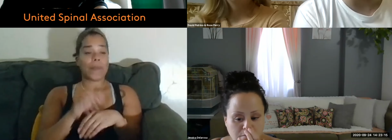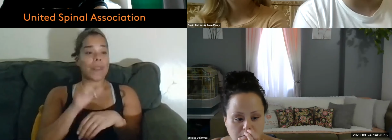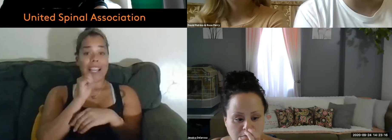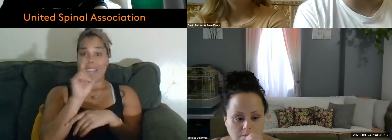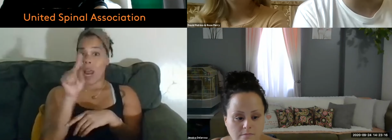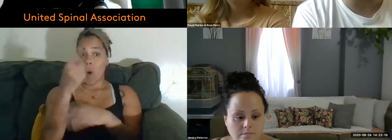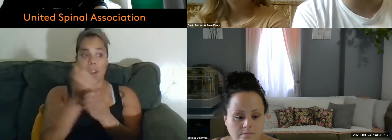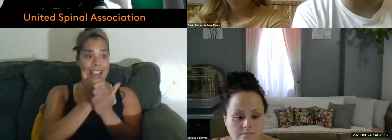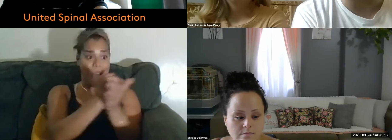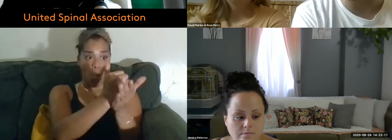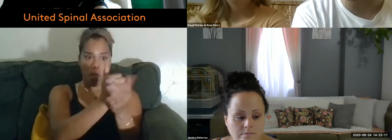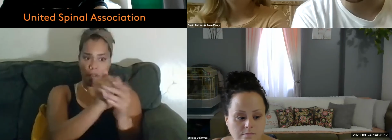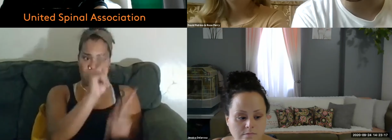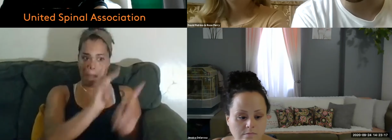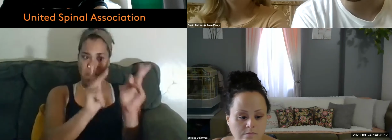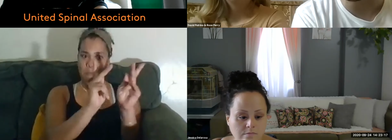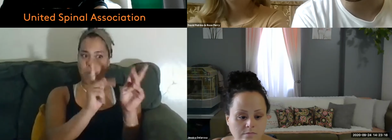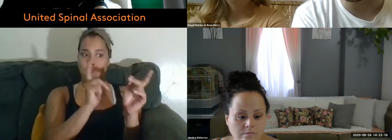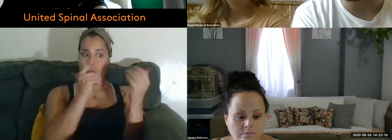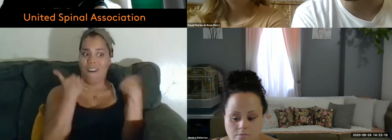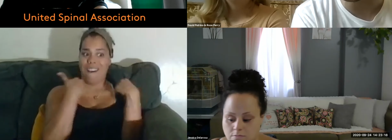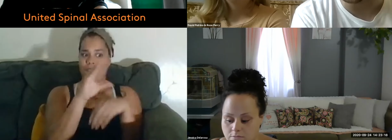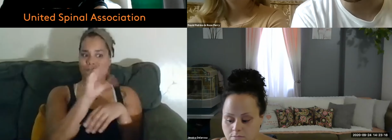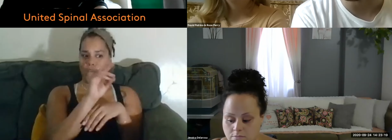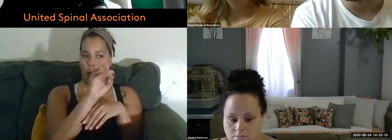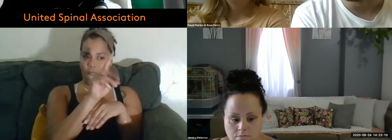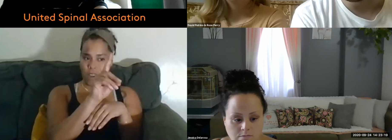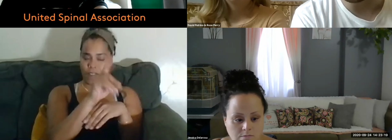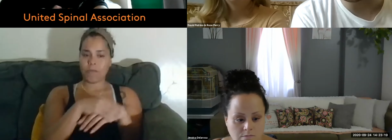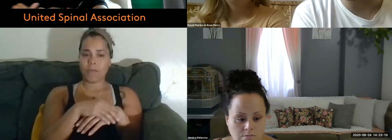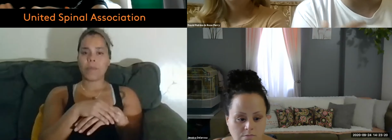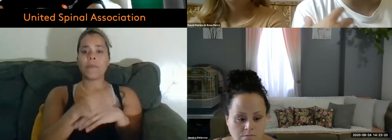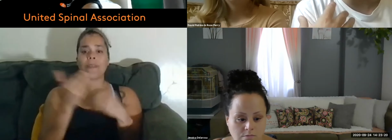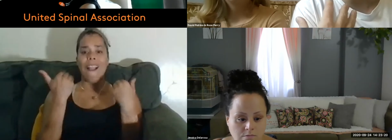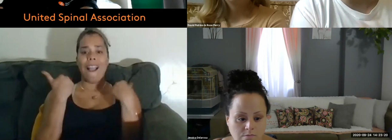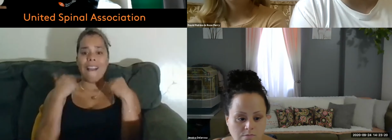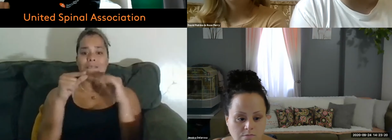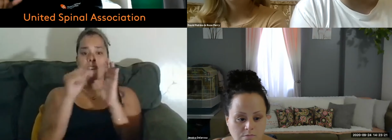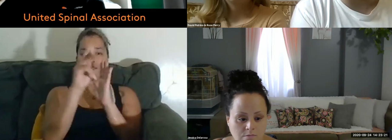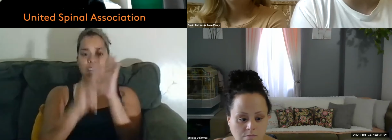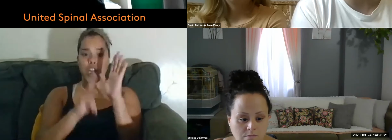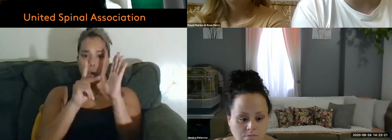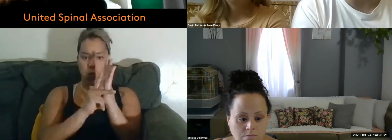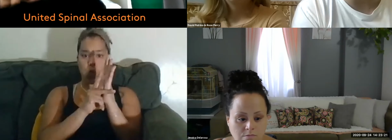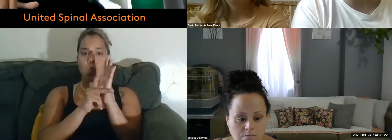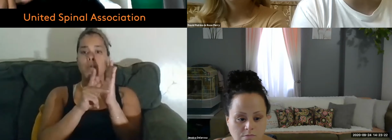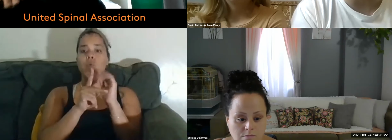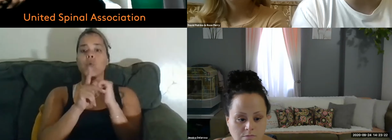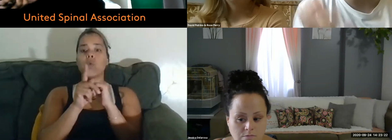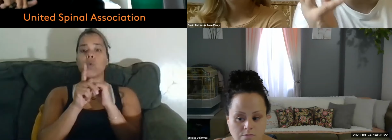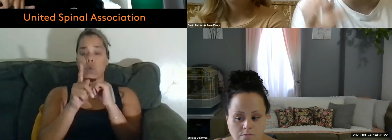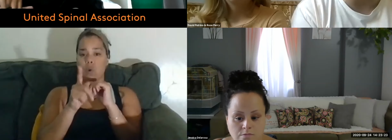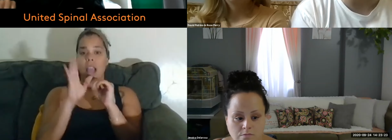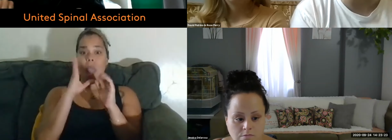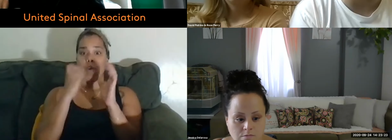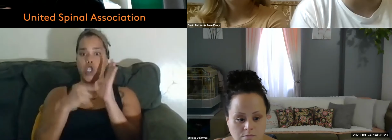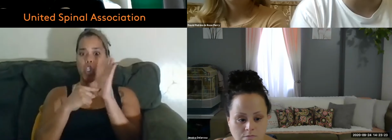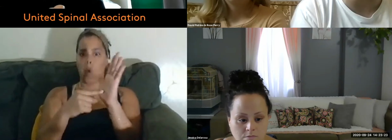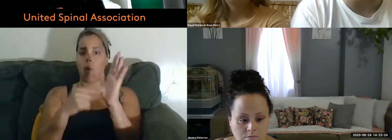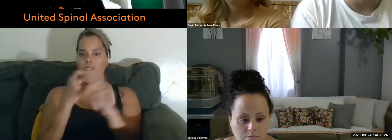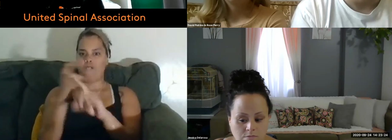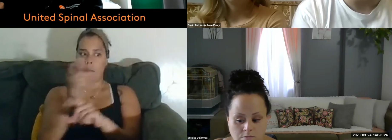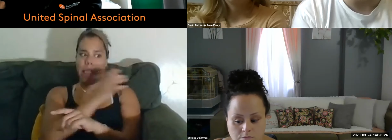COVID. There's a quote that I want to share that came from one of the clinicians, because by the end of it, because we had so many